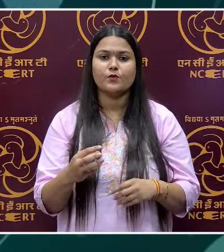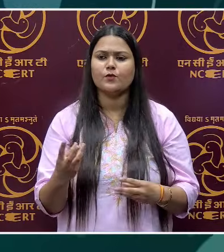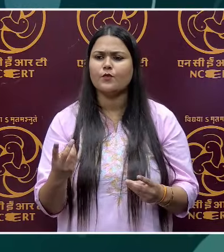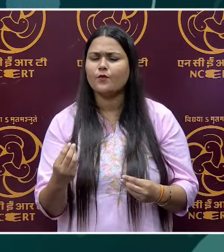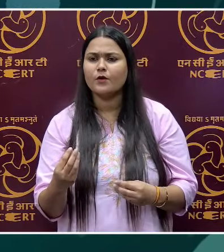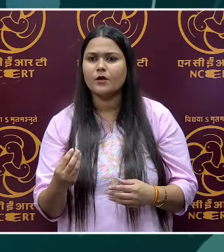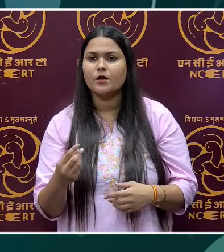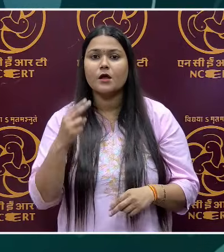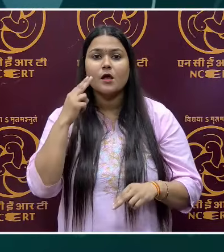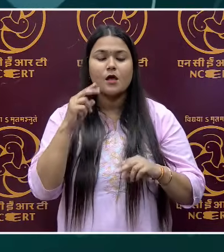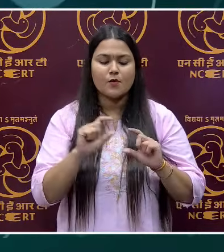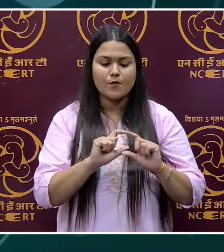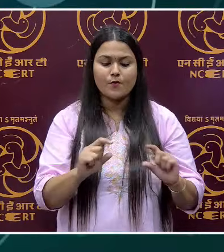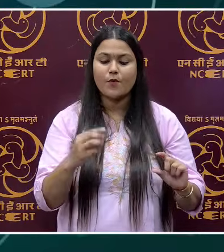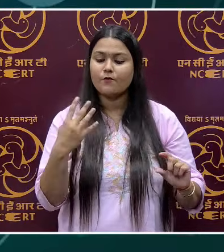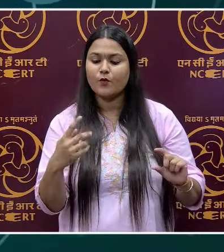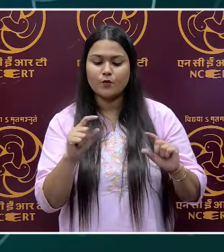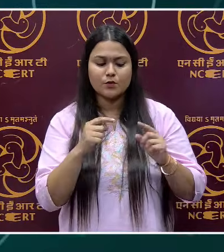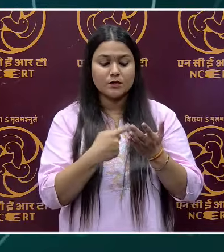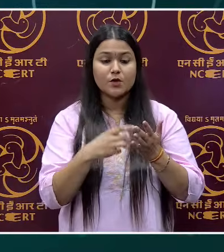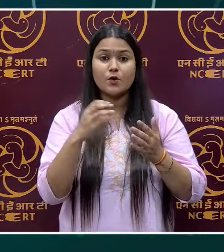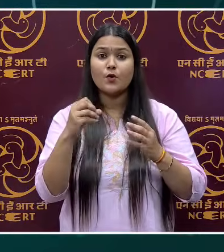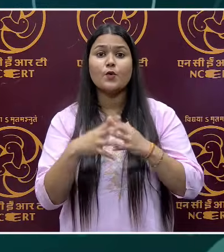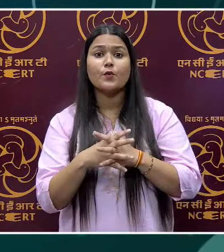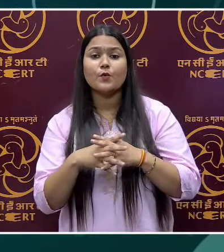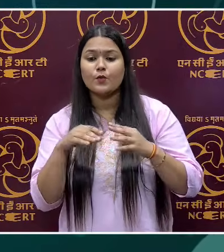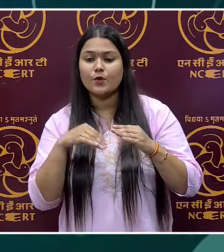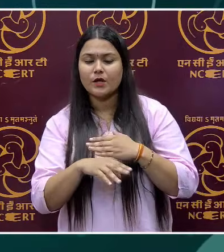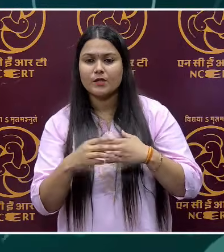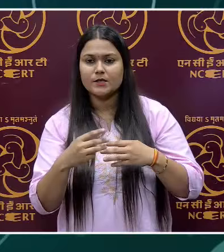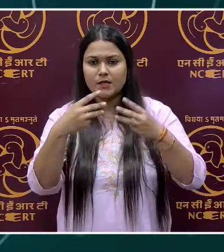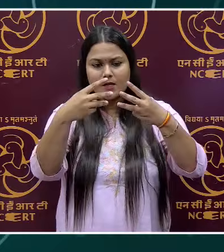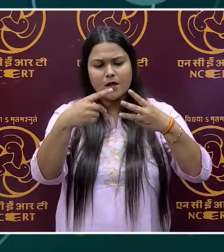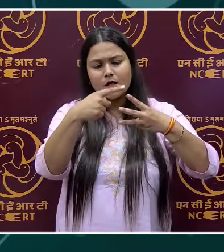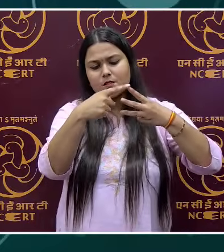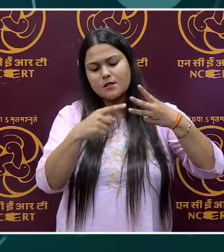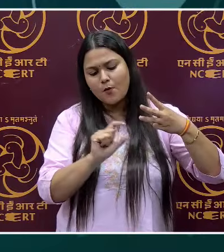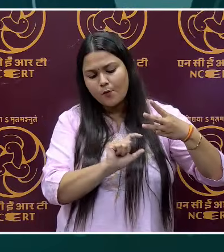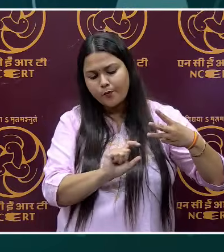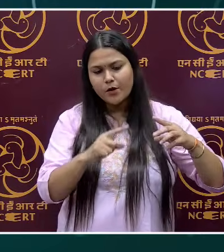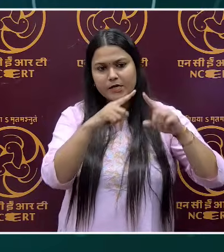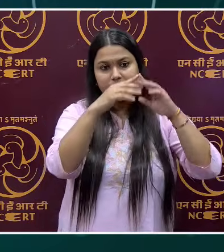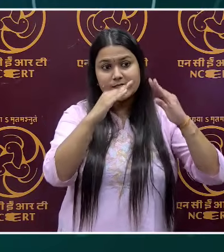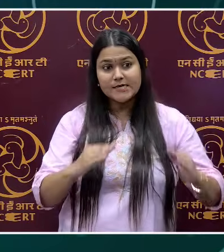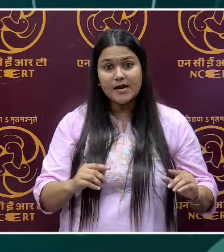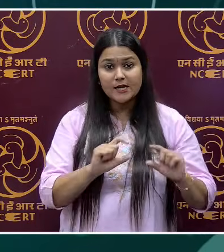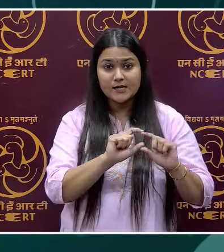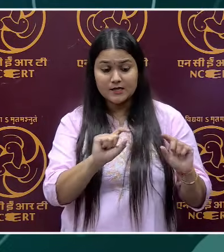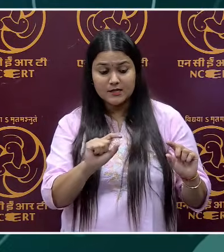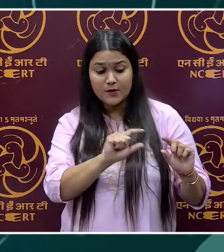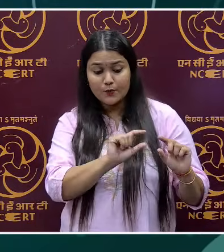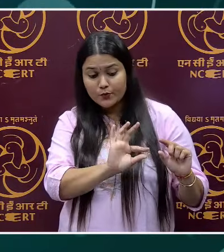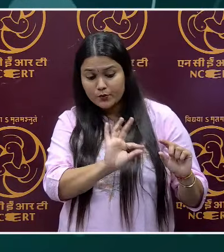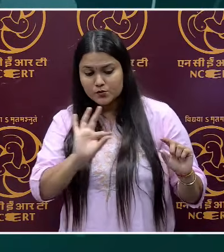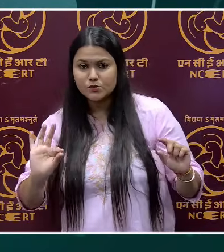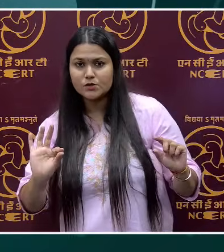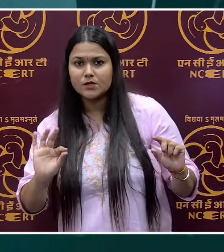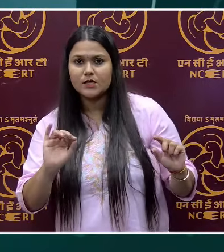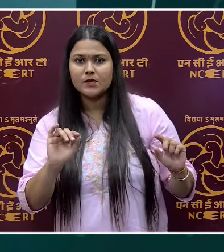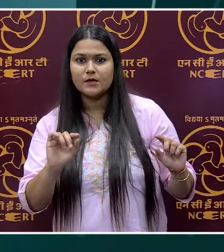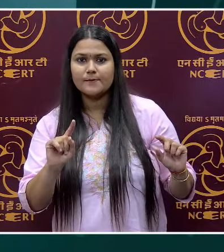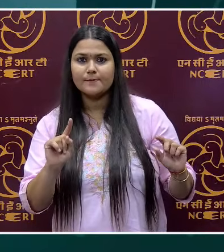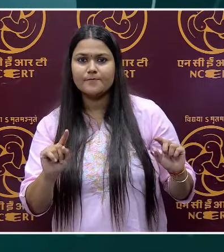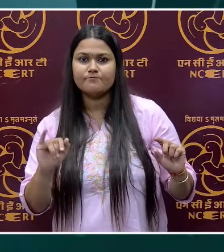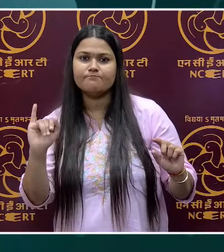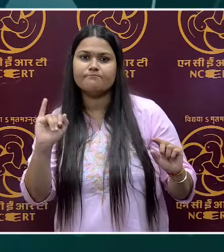at the fourth row? As you can see, fourth row, third column. This is the fourth row, this is the third column. It is 6.